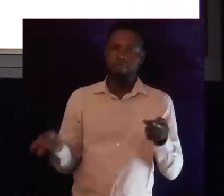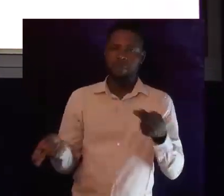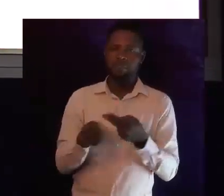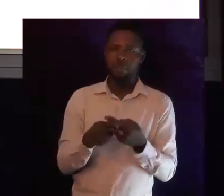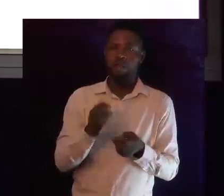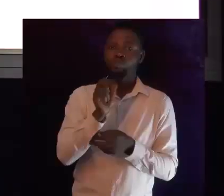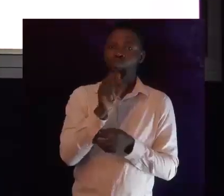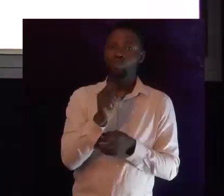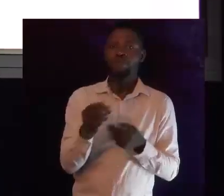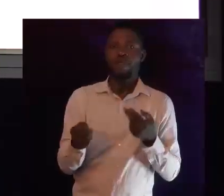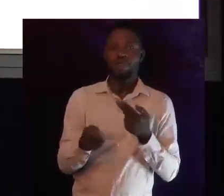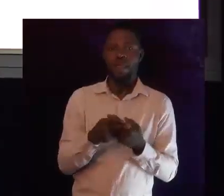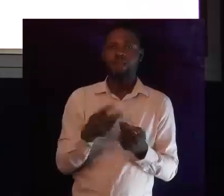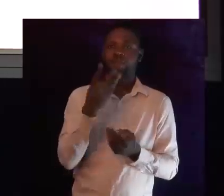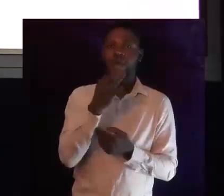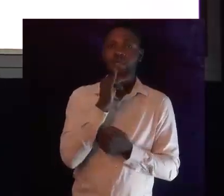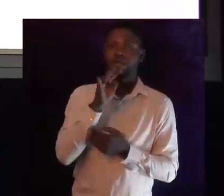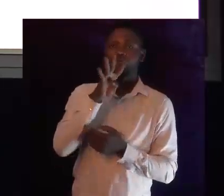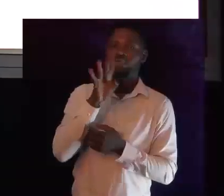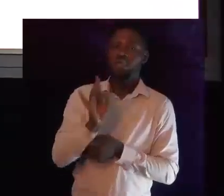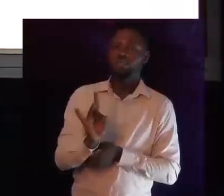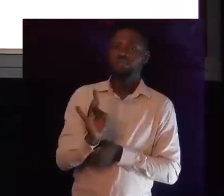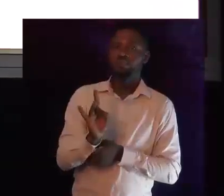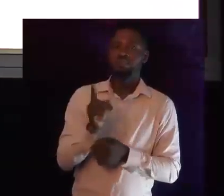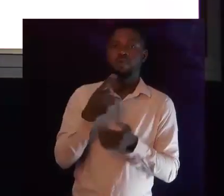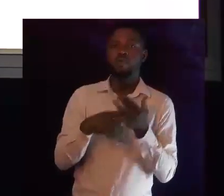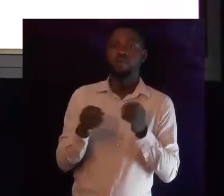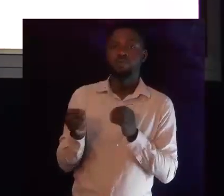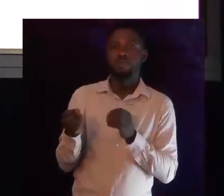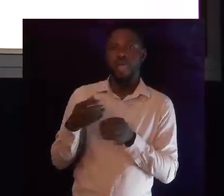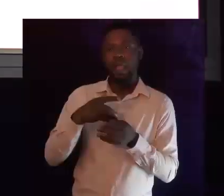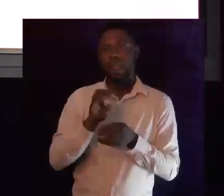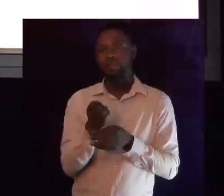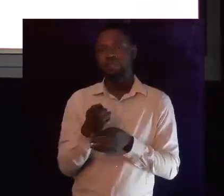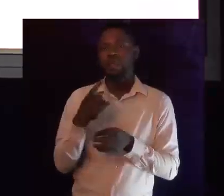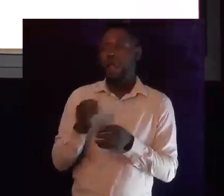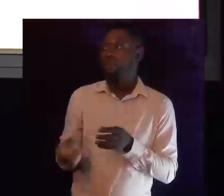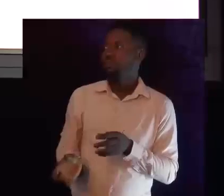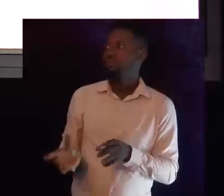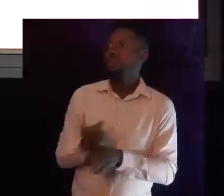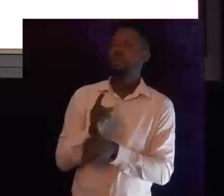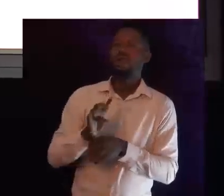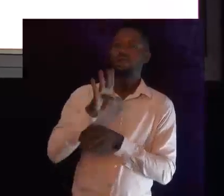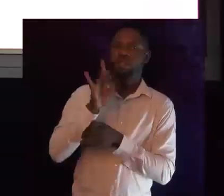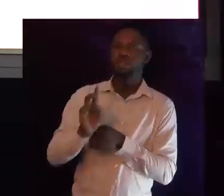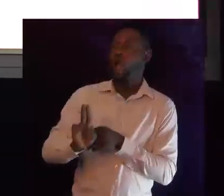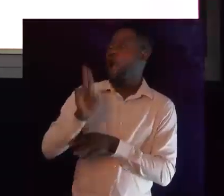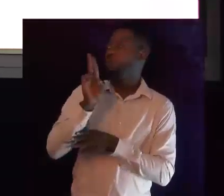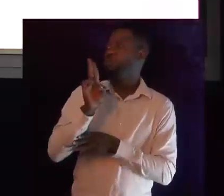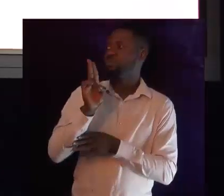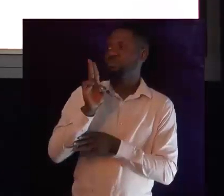them. 12 times 4, you know, is 48. So what are we going to do? Of course, I'm going to take 48 up